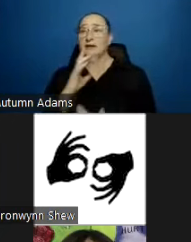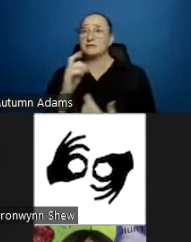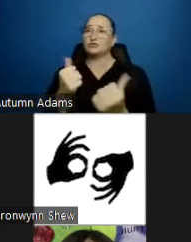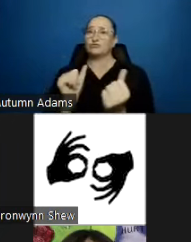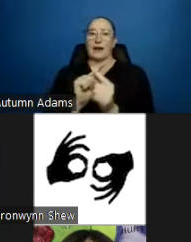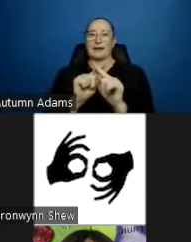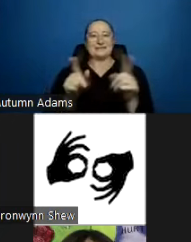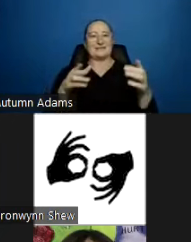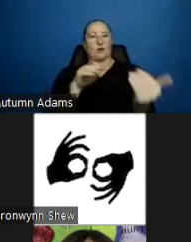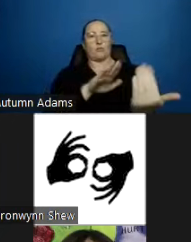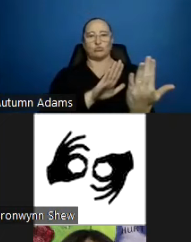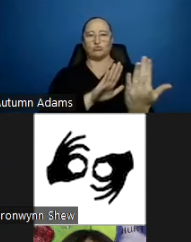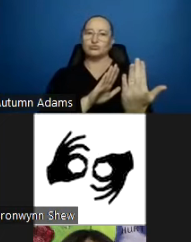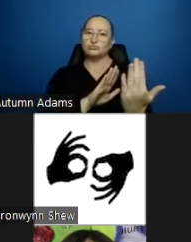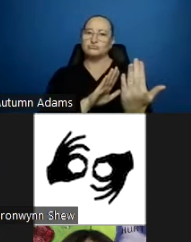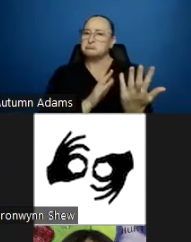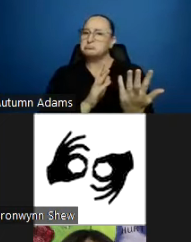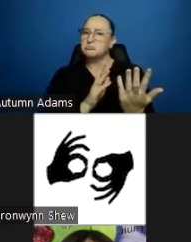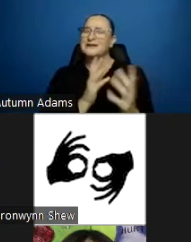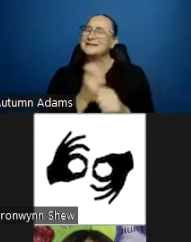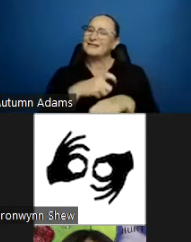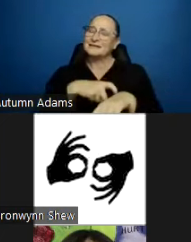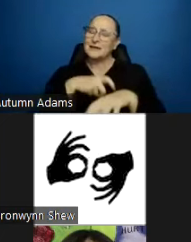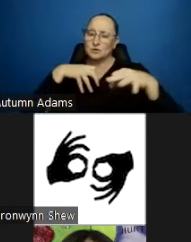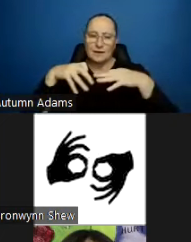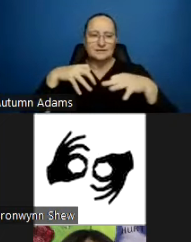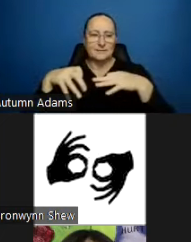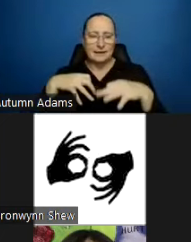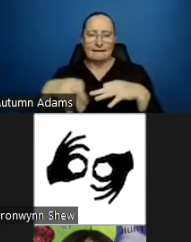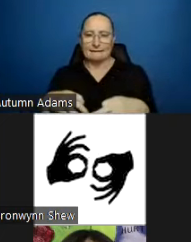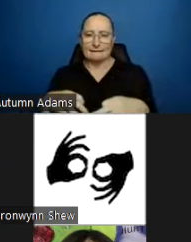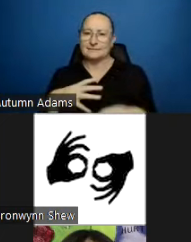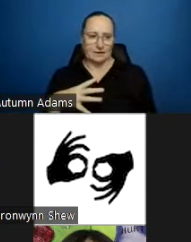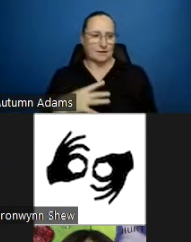do that. Take the time to explain.